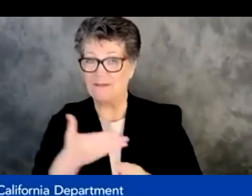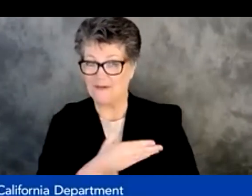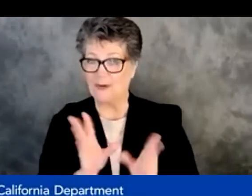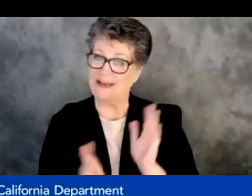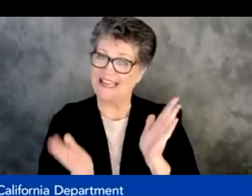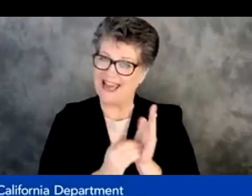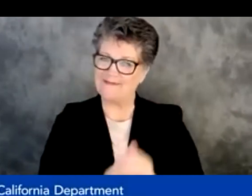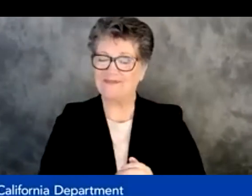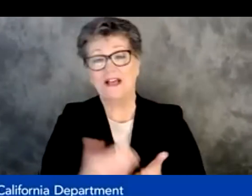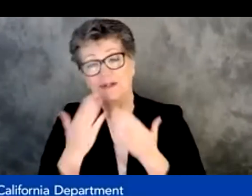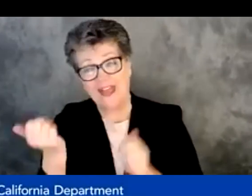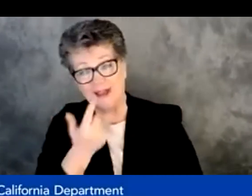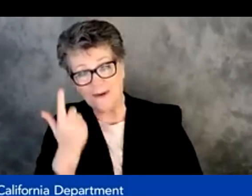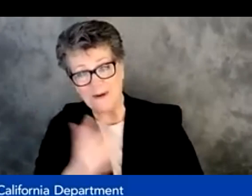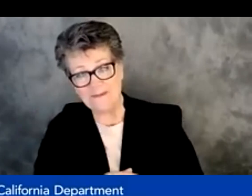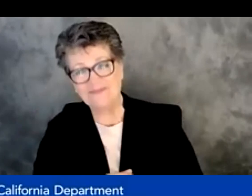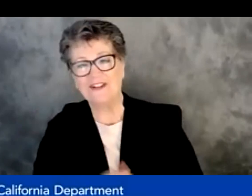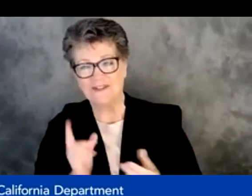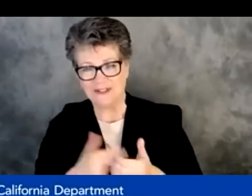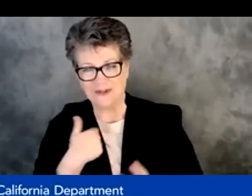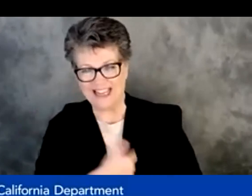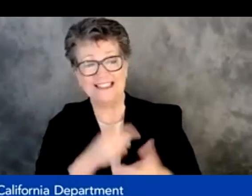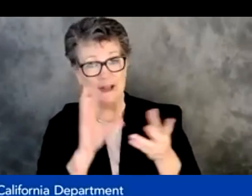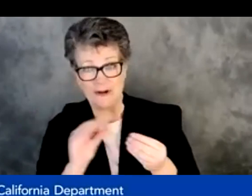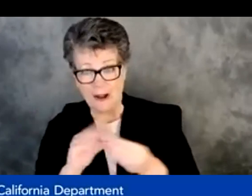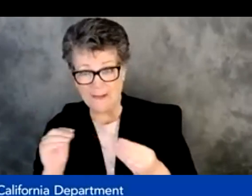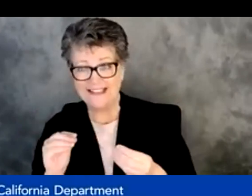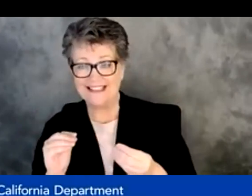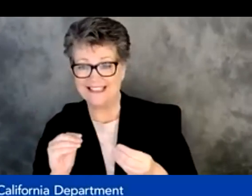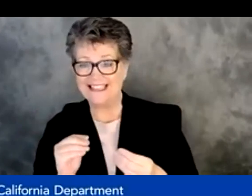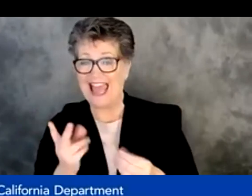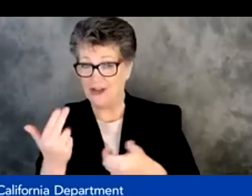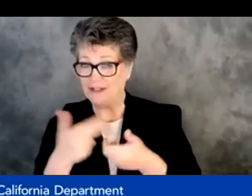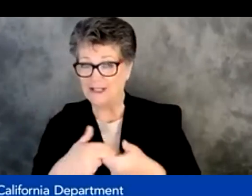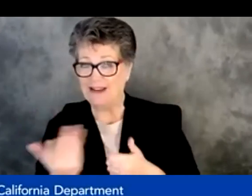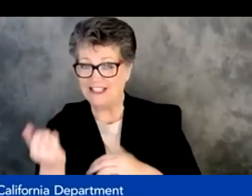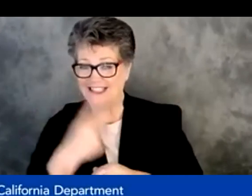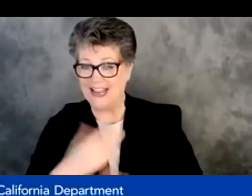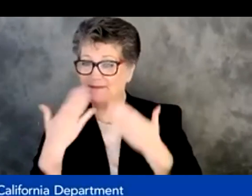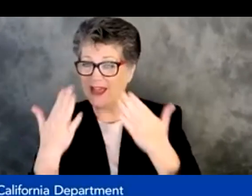again. So thank you all for joining, your comments and your participation today.